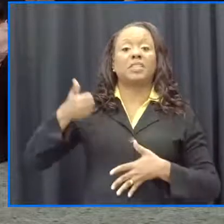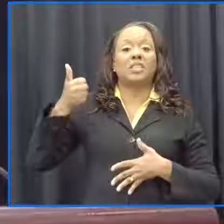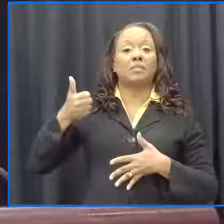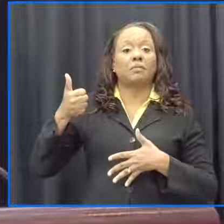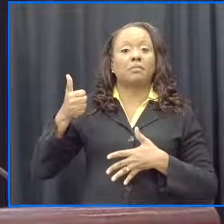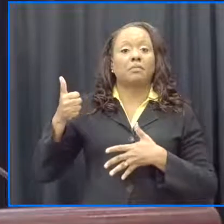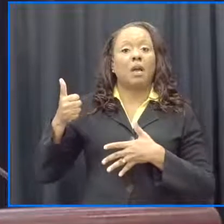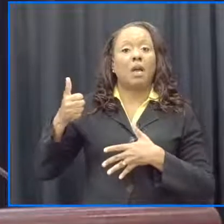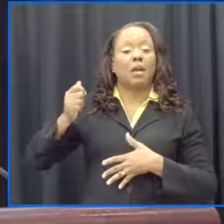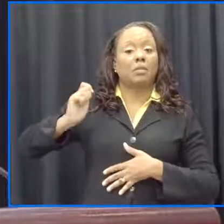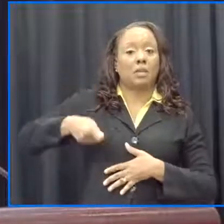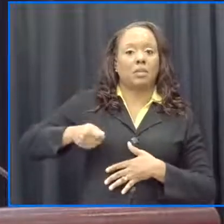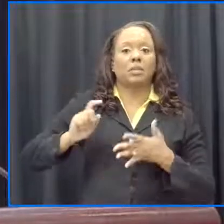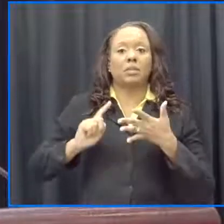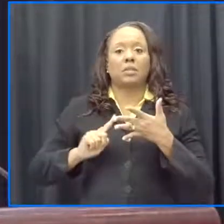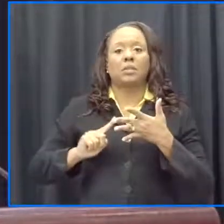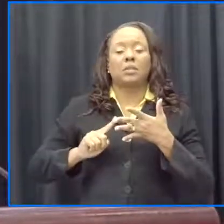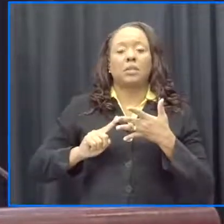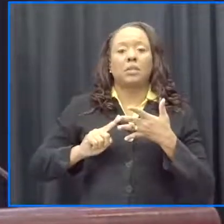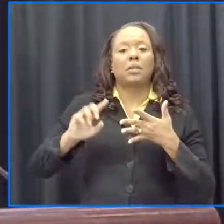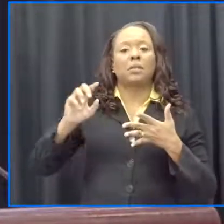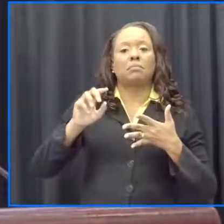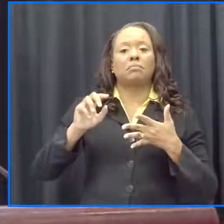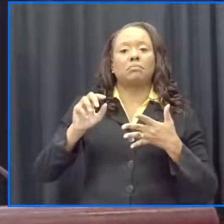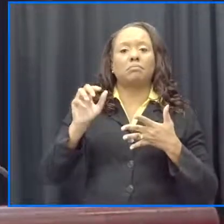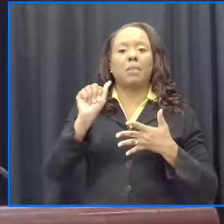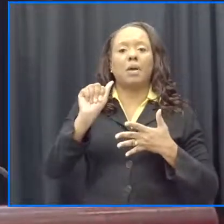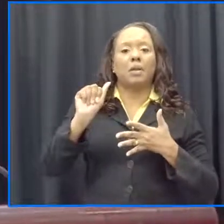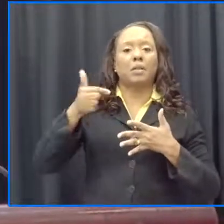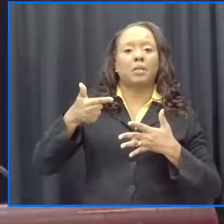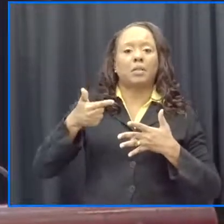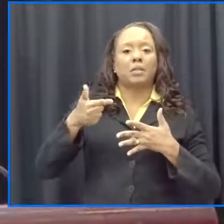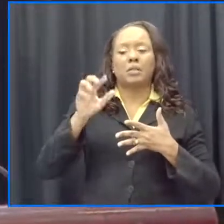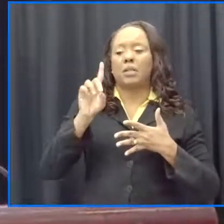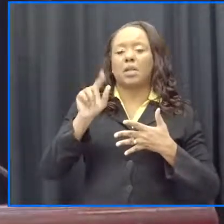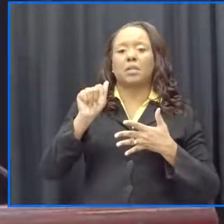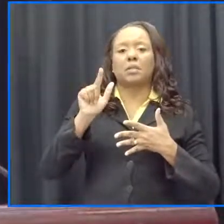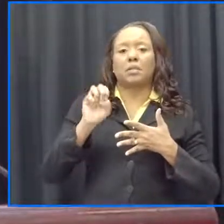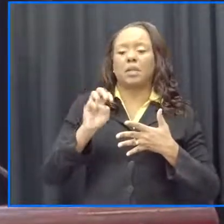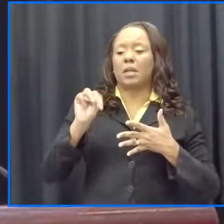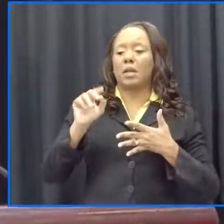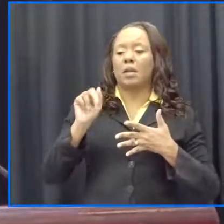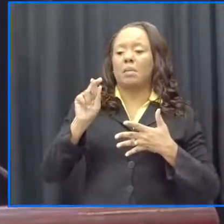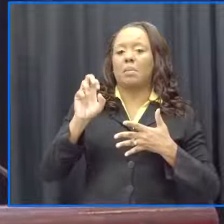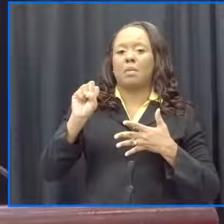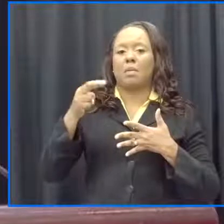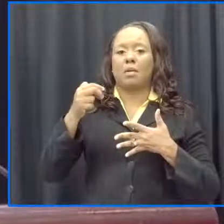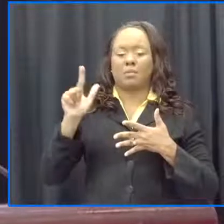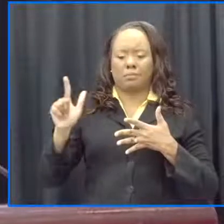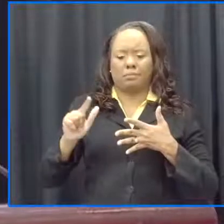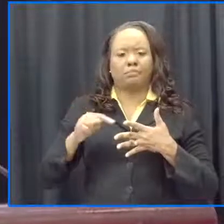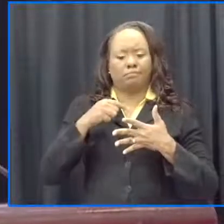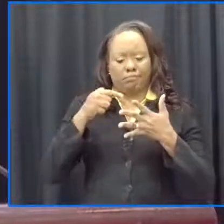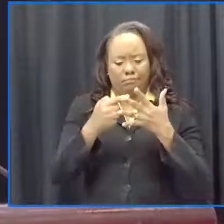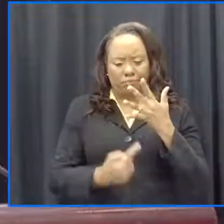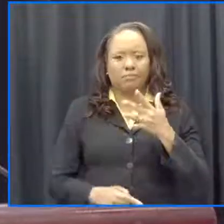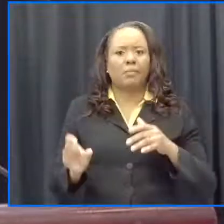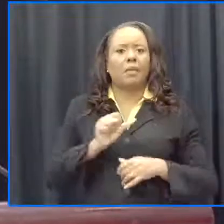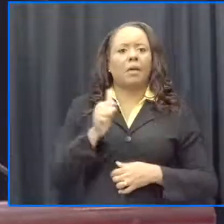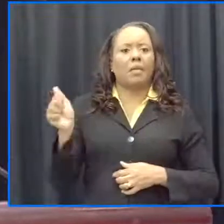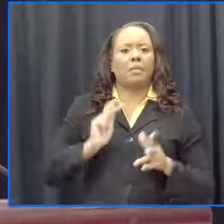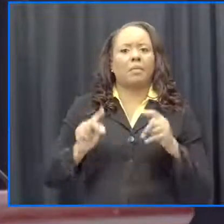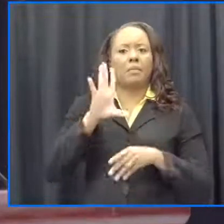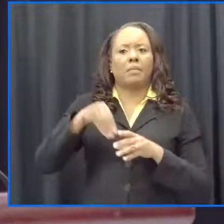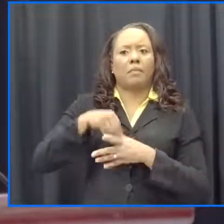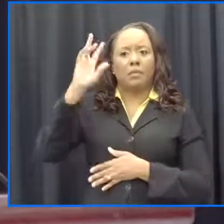of Barbados. Honorable Dale Marshall, Attorney General and Senior Minister for Governance. Other members of